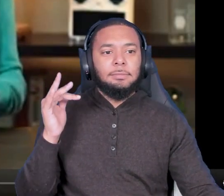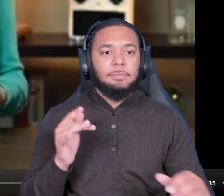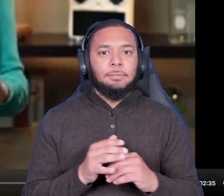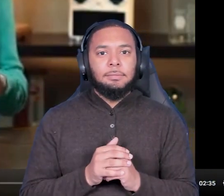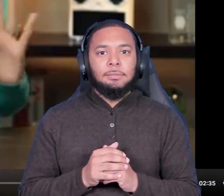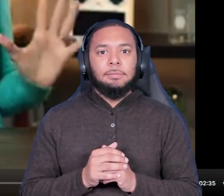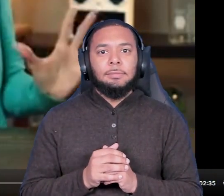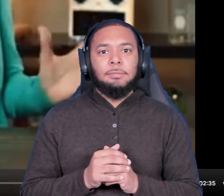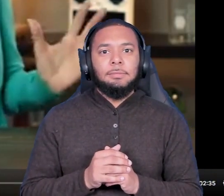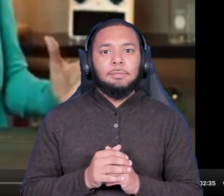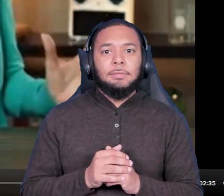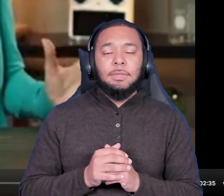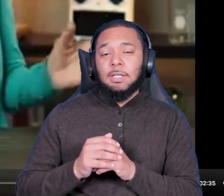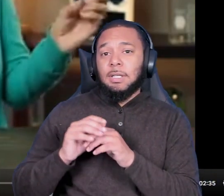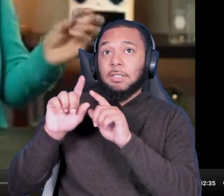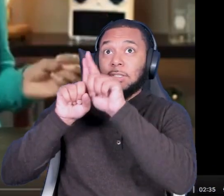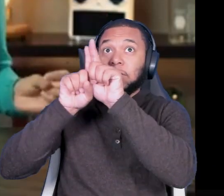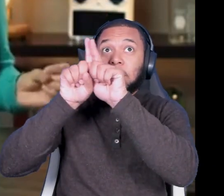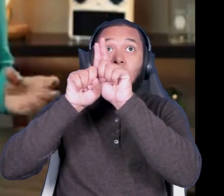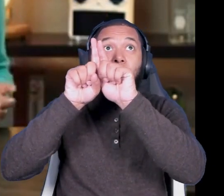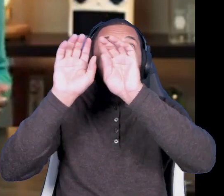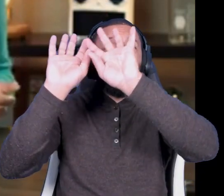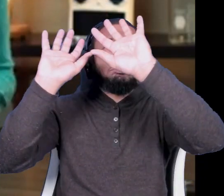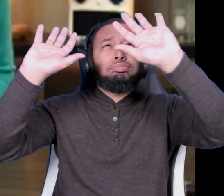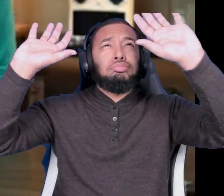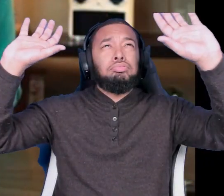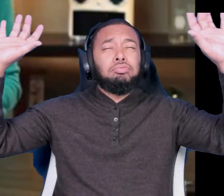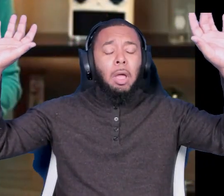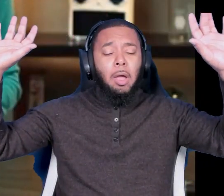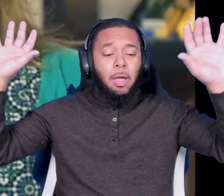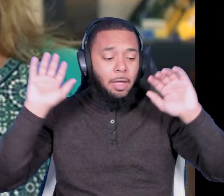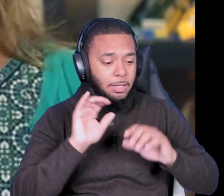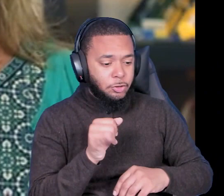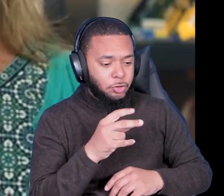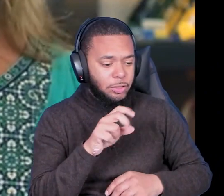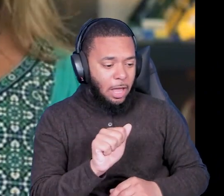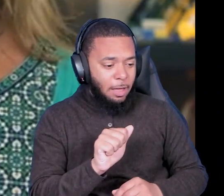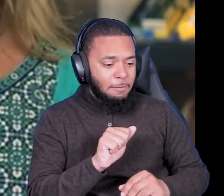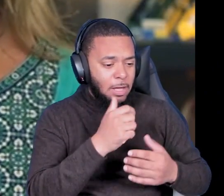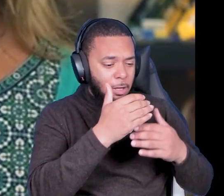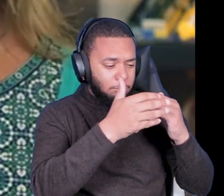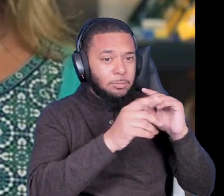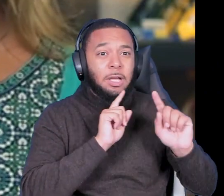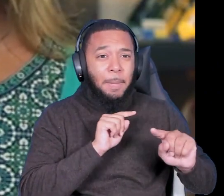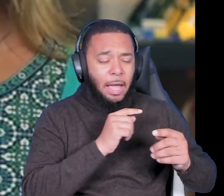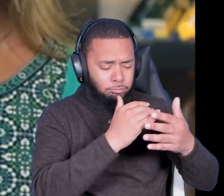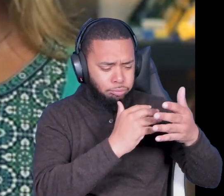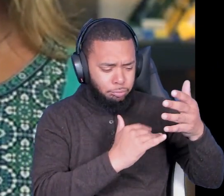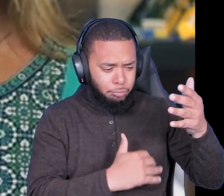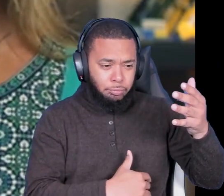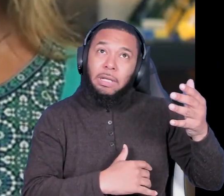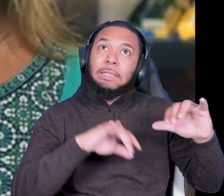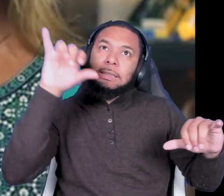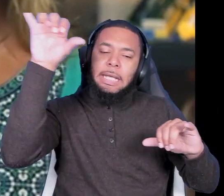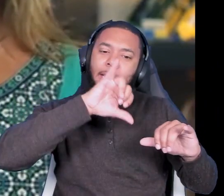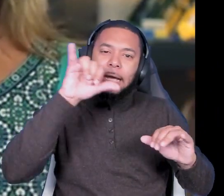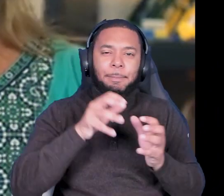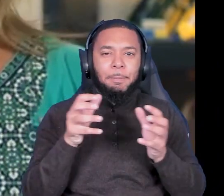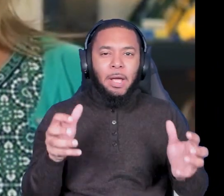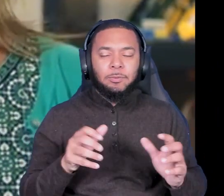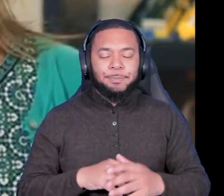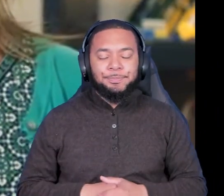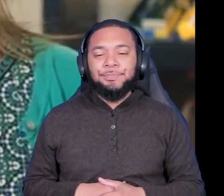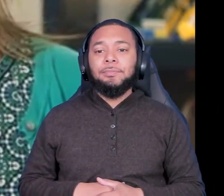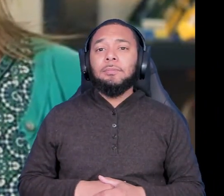There's as many stars in the sky as there are commands in Java. So to help us keep track of all of this, we